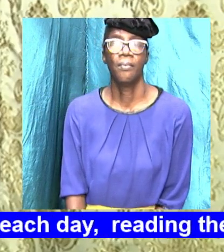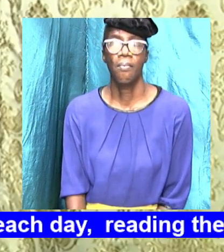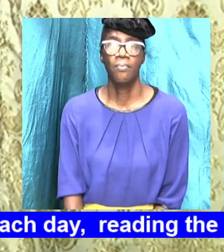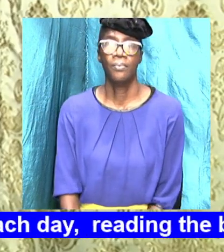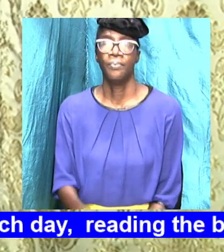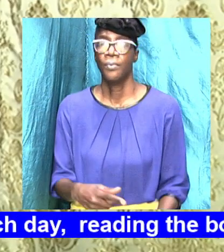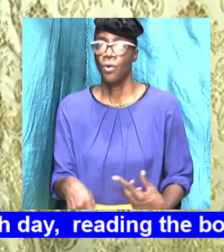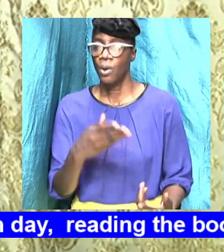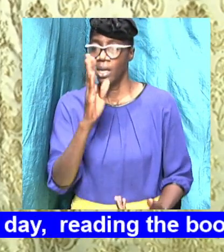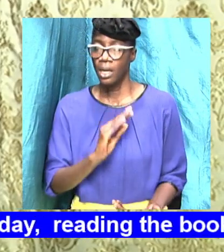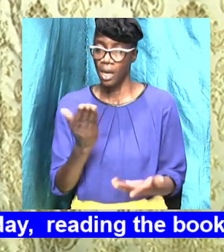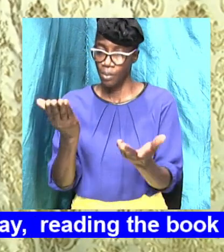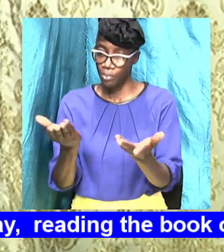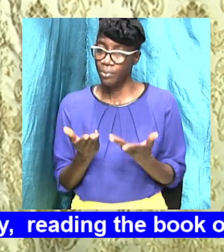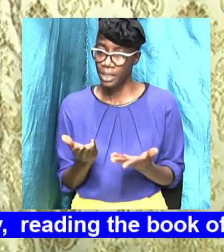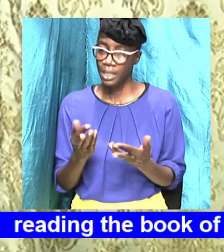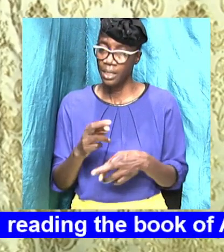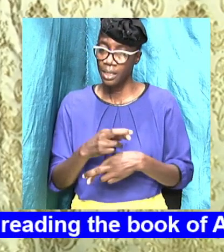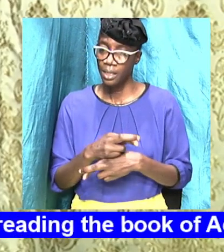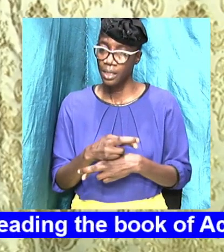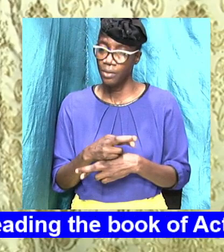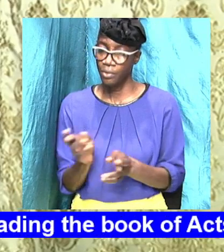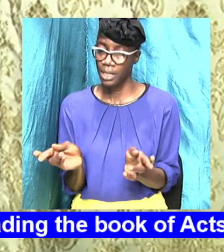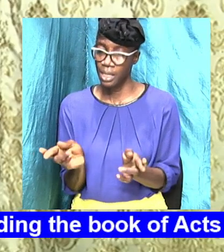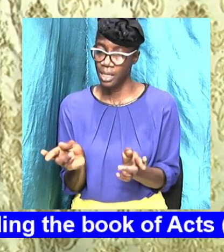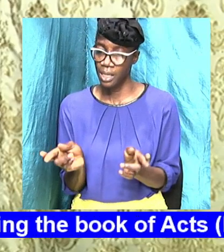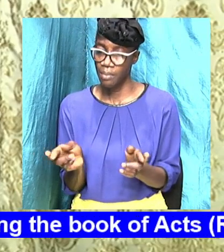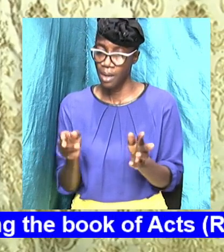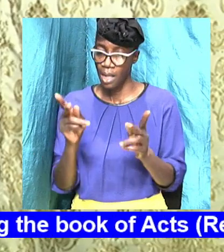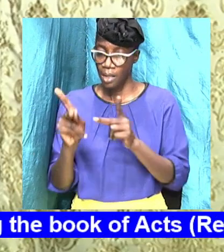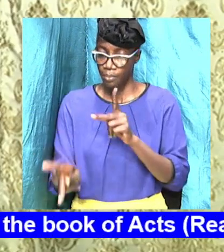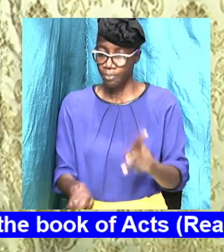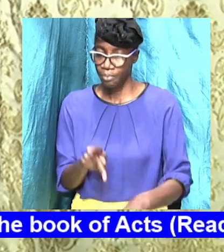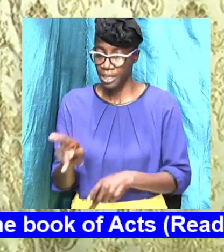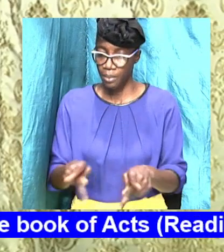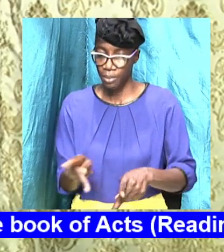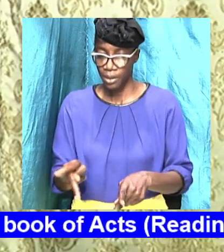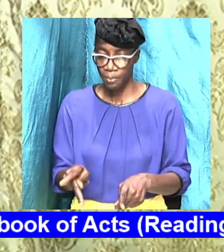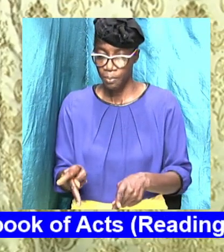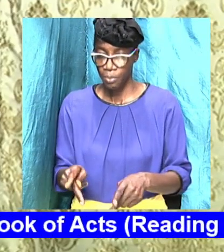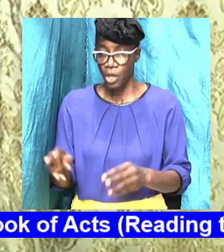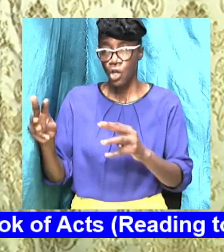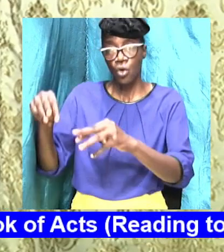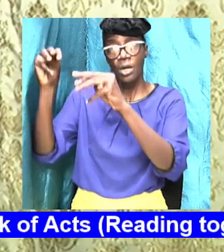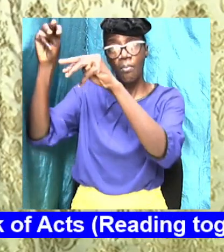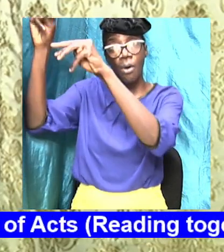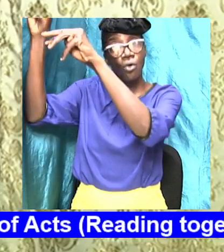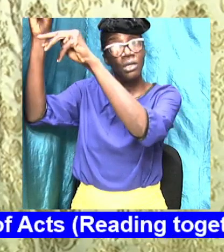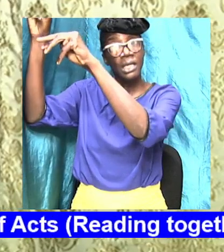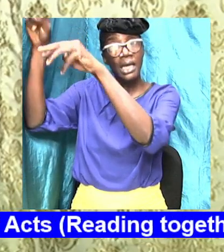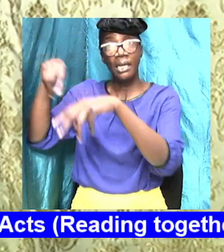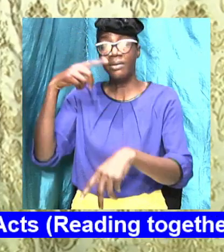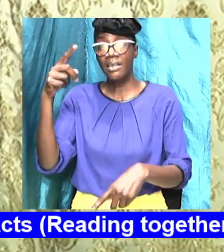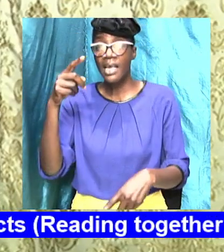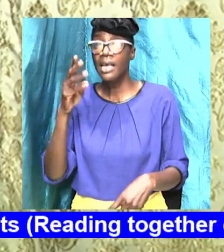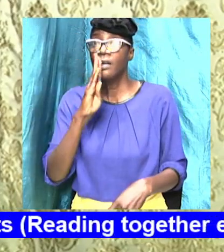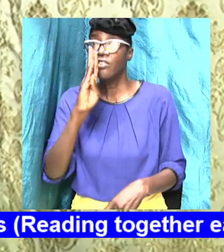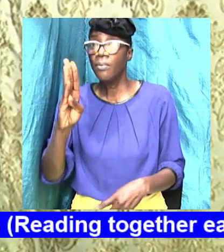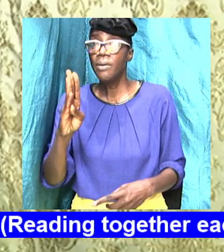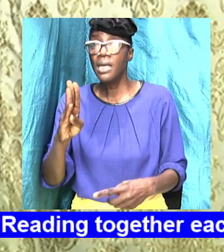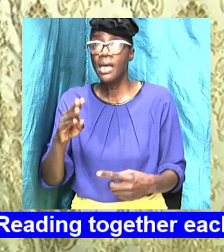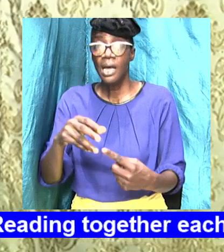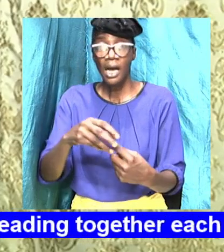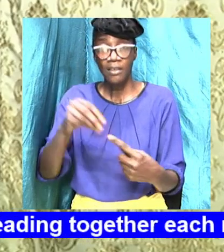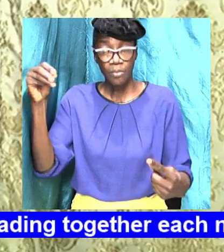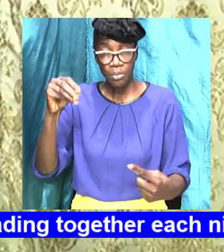When God brought his redeemed people to Mount Sinai, God said unto them, you shall be a peculiar treasure unto